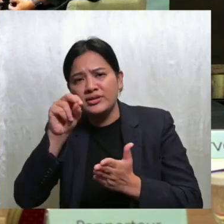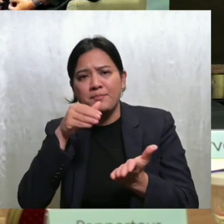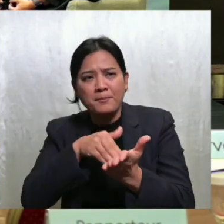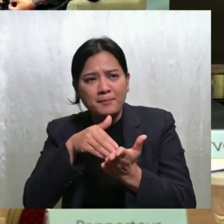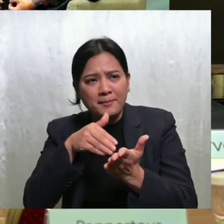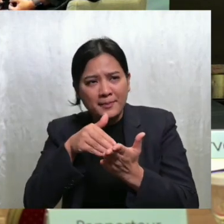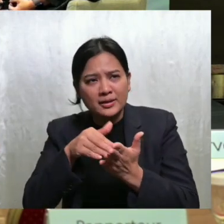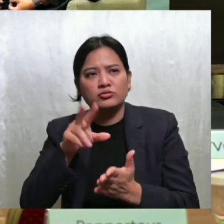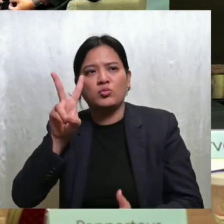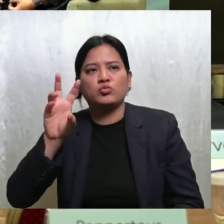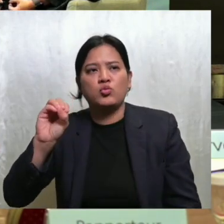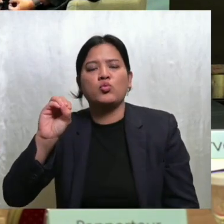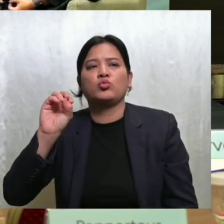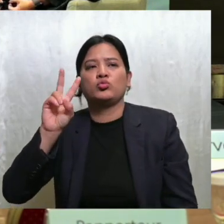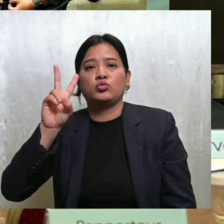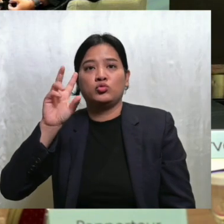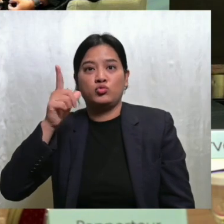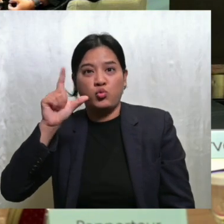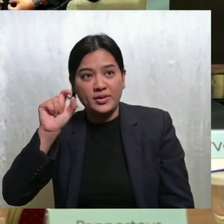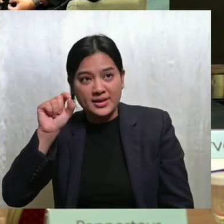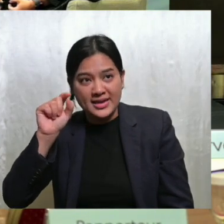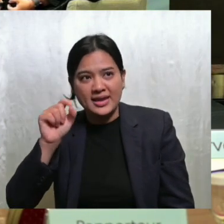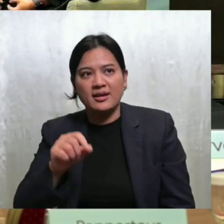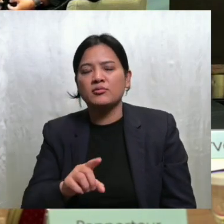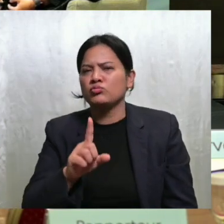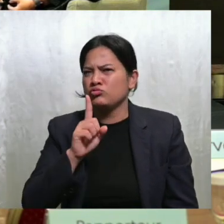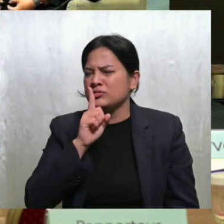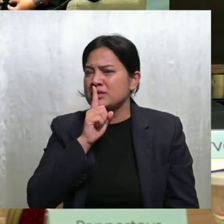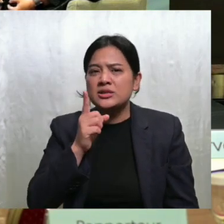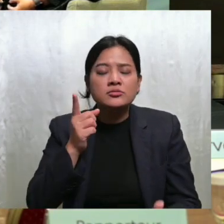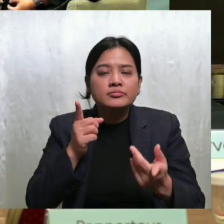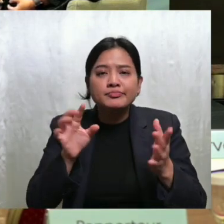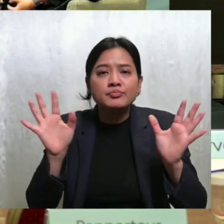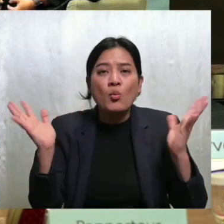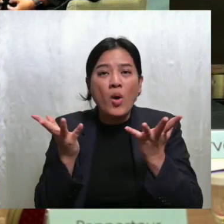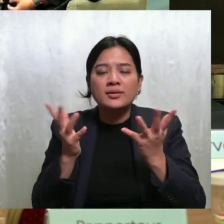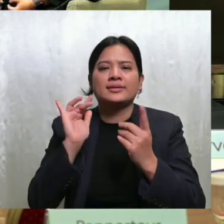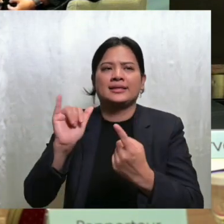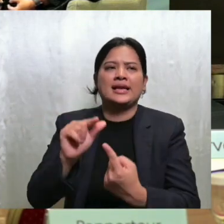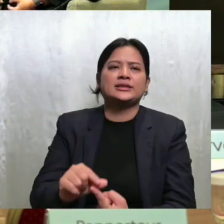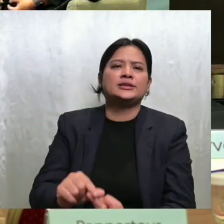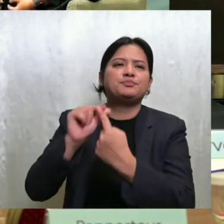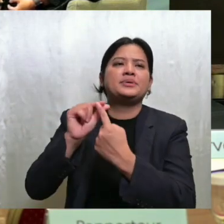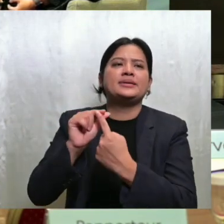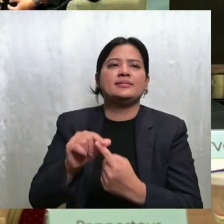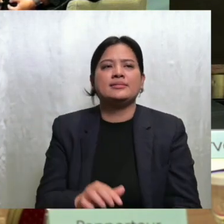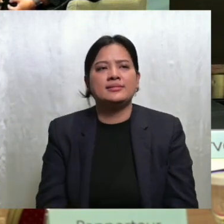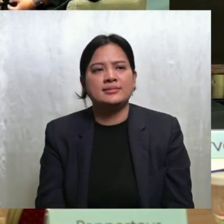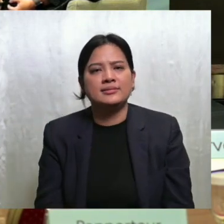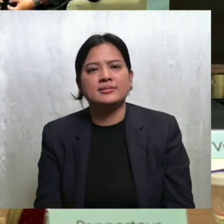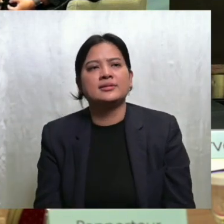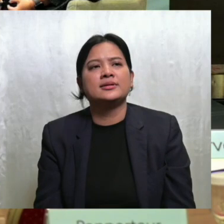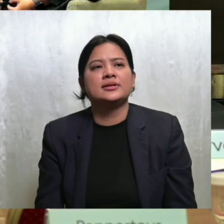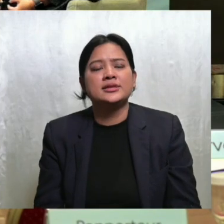and demonstrated the value of different types of partnerships, right? The partnership across to actually develop and localize